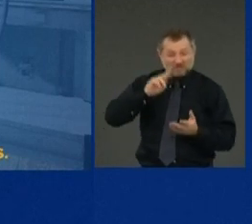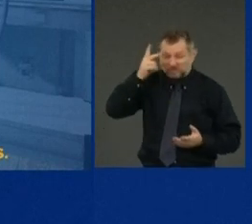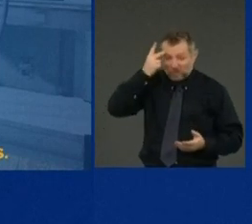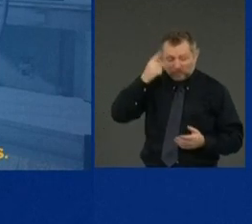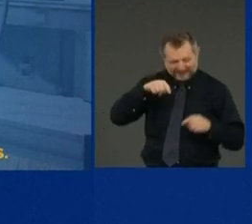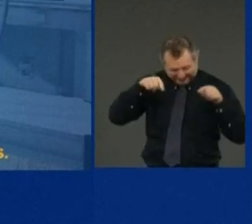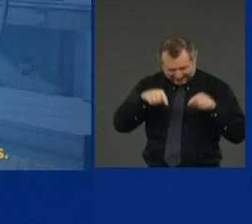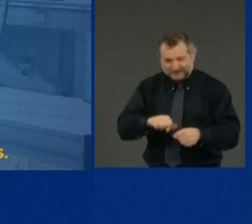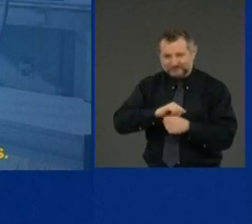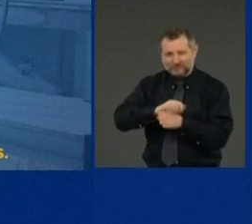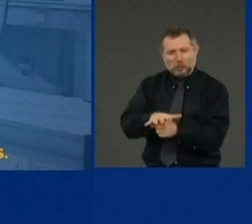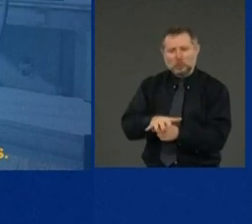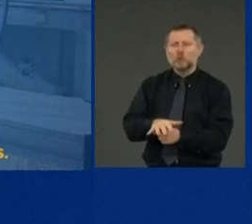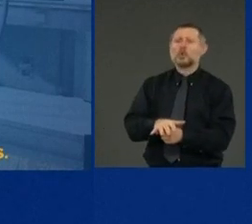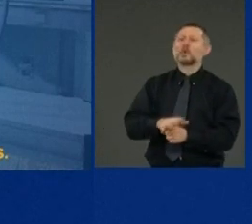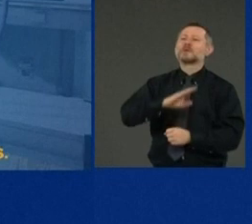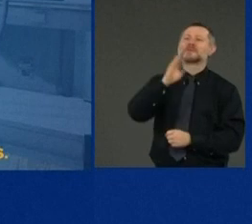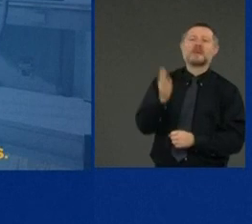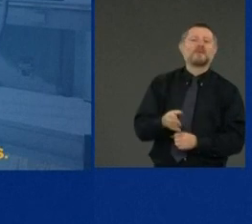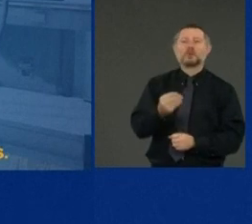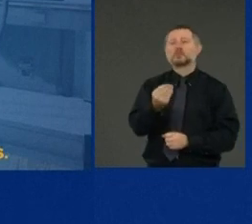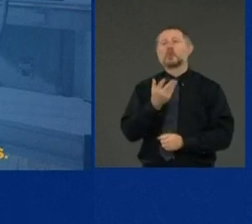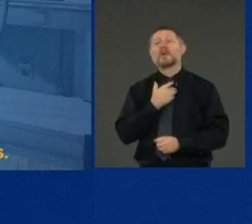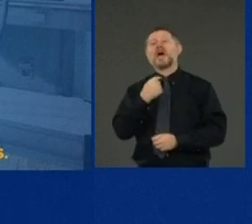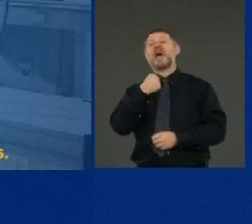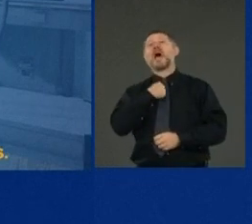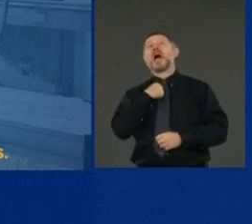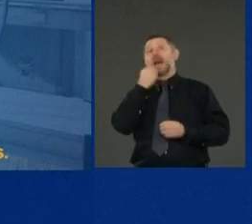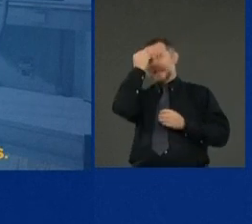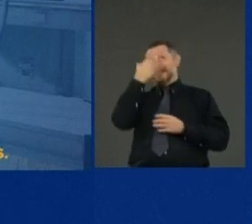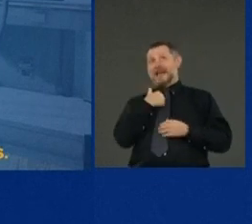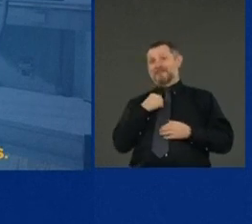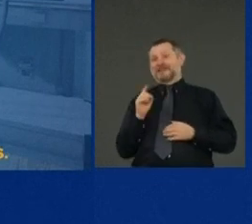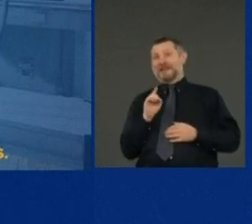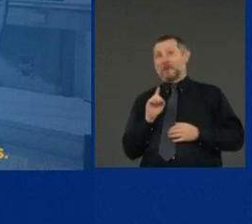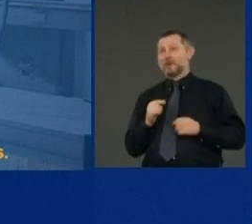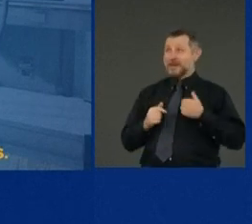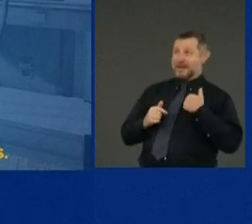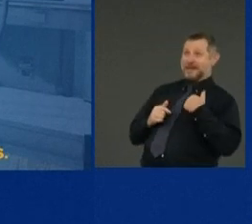Democrat. Virus never said it's a Republican. No test ever said that.